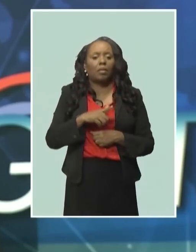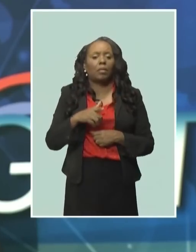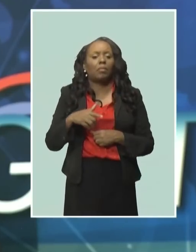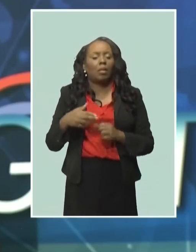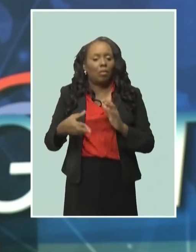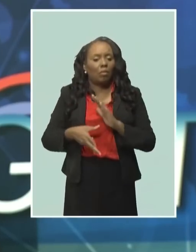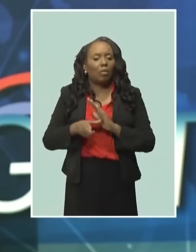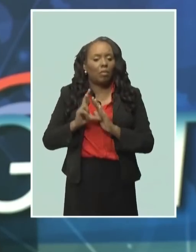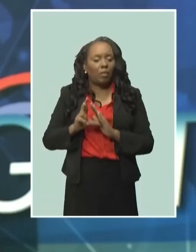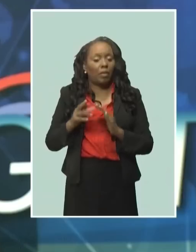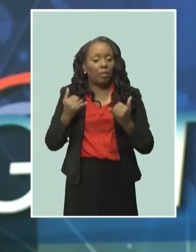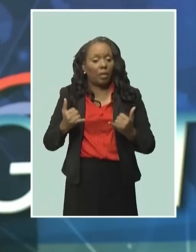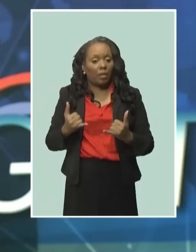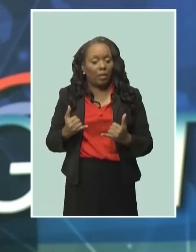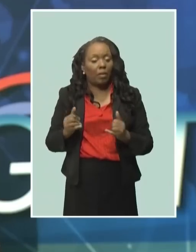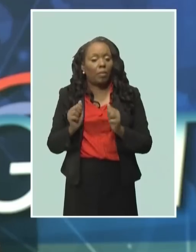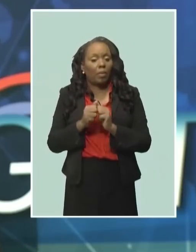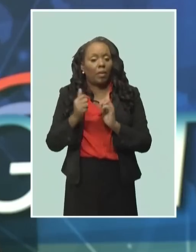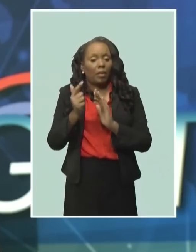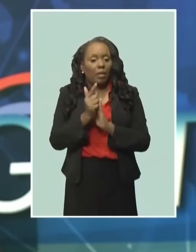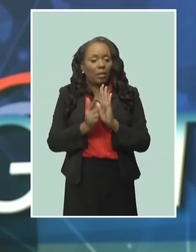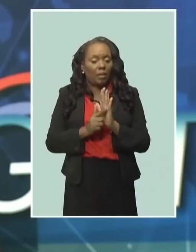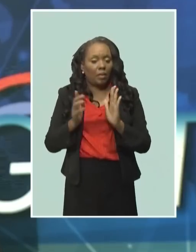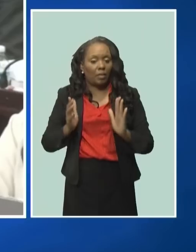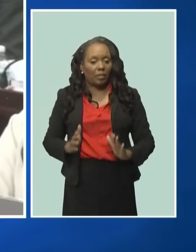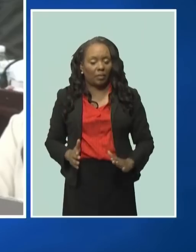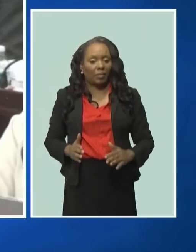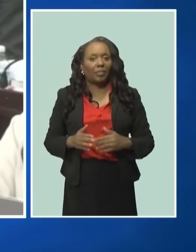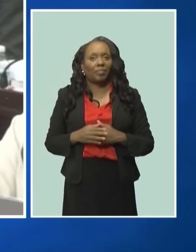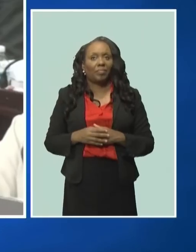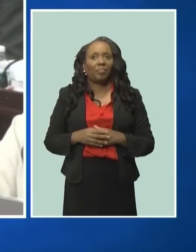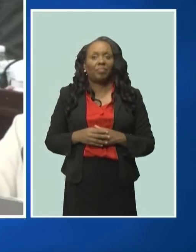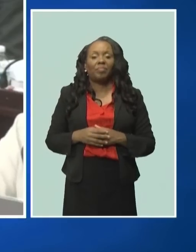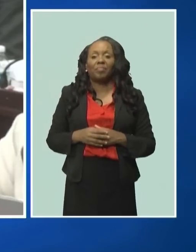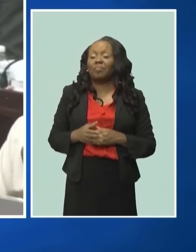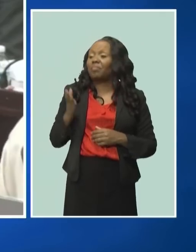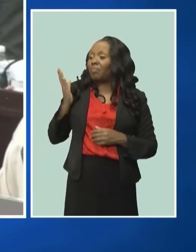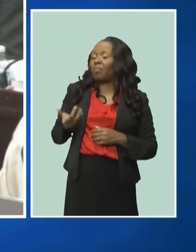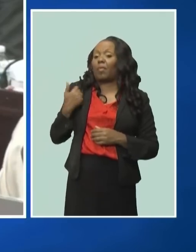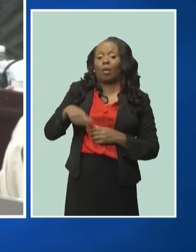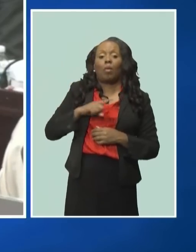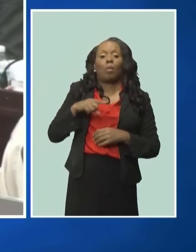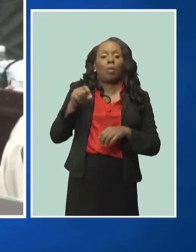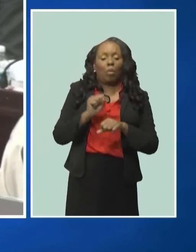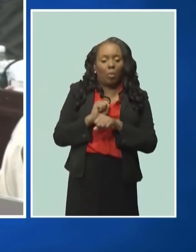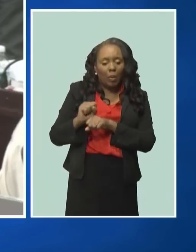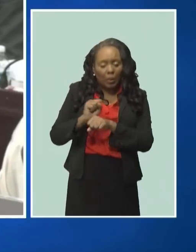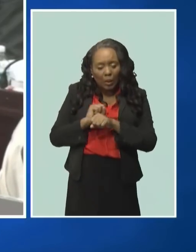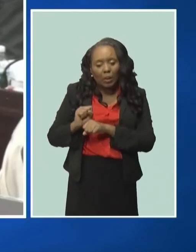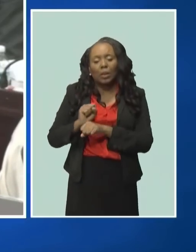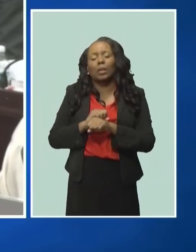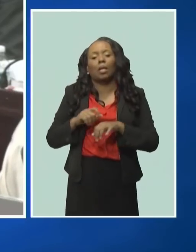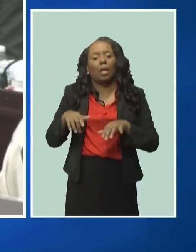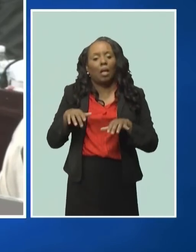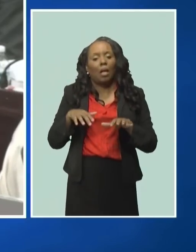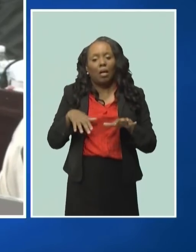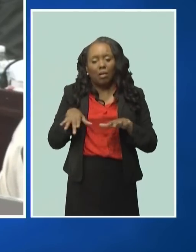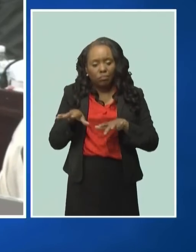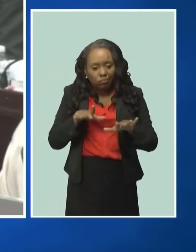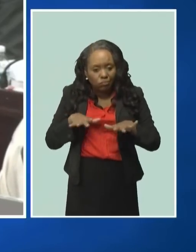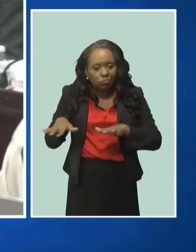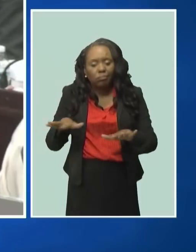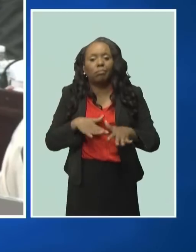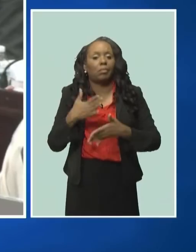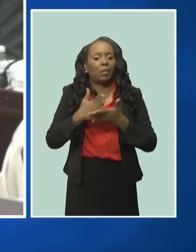being reviewed by its attorney. We are working through that. We have had some delays, let me admit